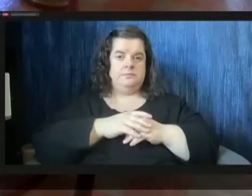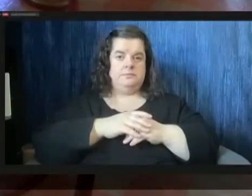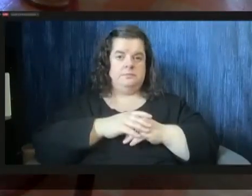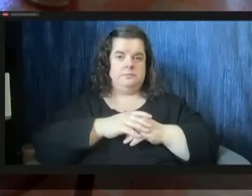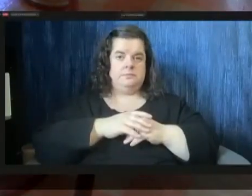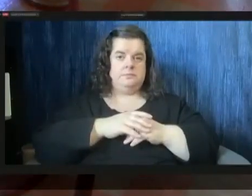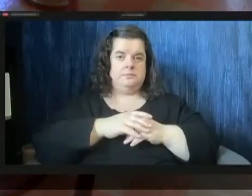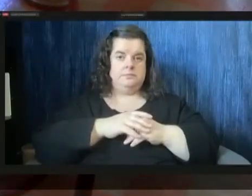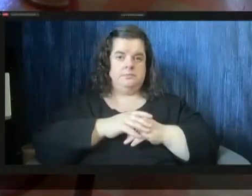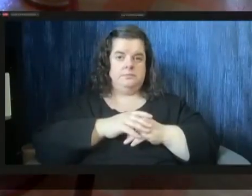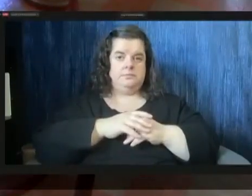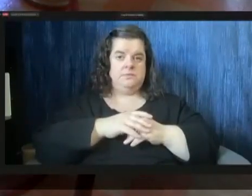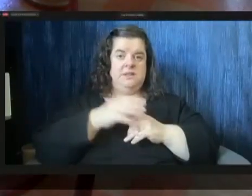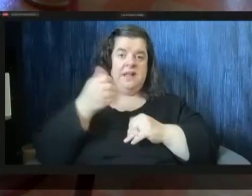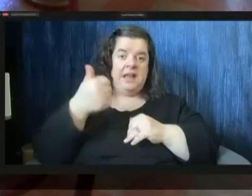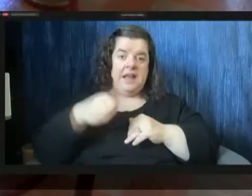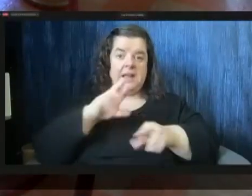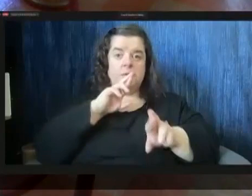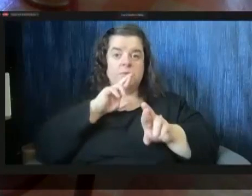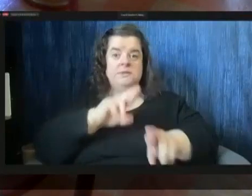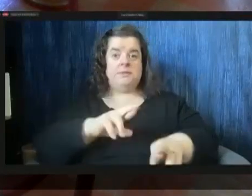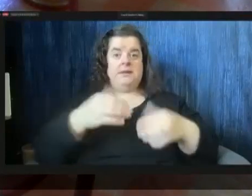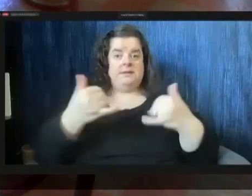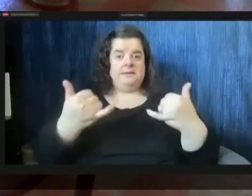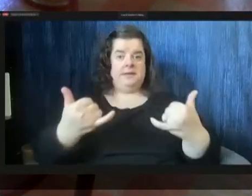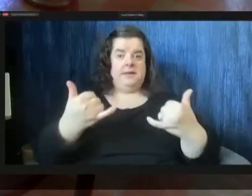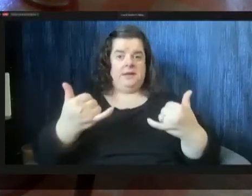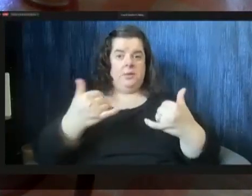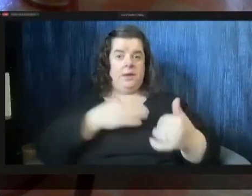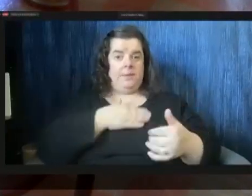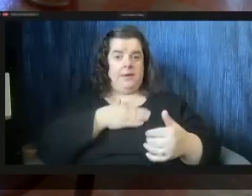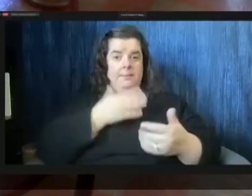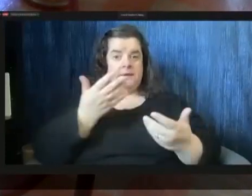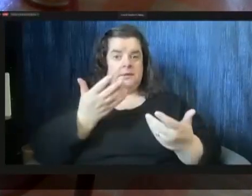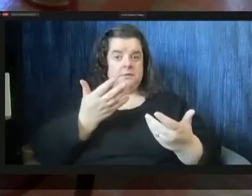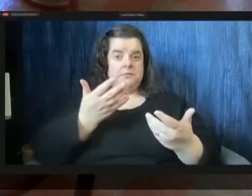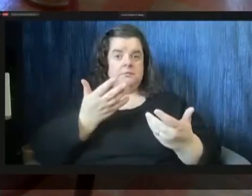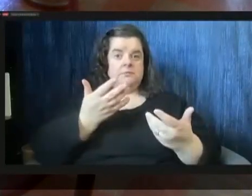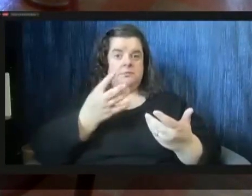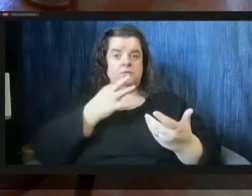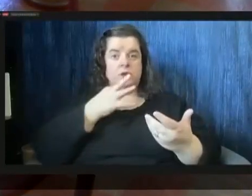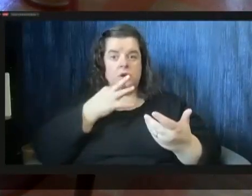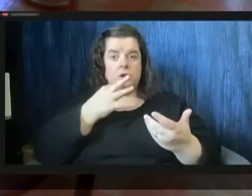if there's any response now, I'm happy to hear it, and if not, I'm happy to talk further. Okay.